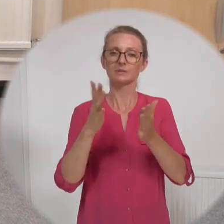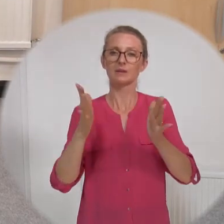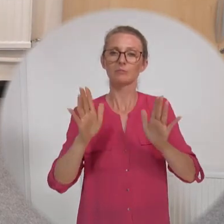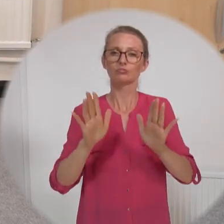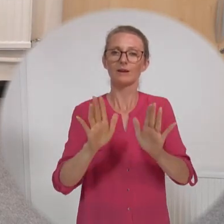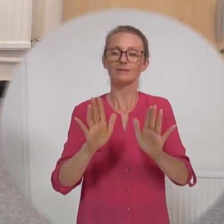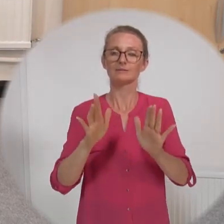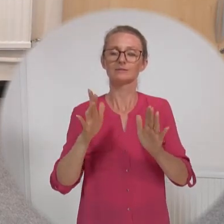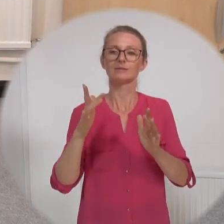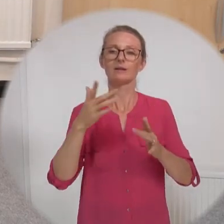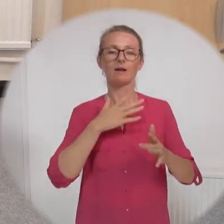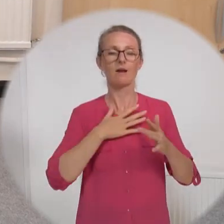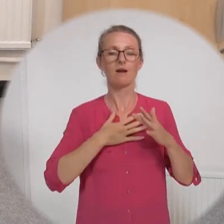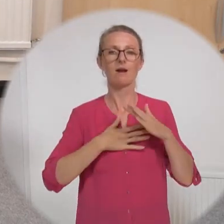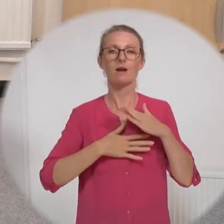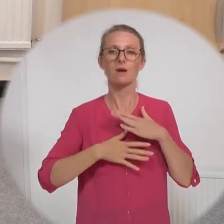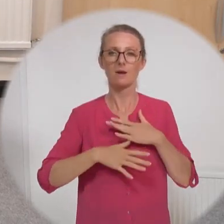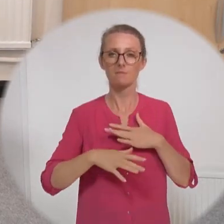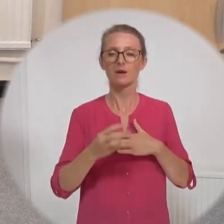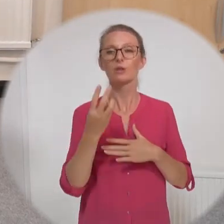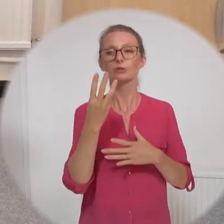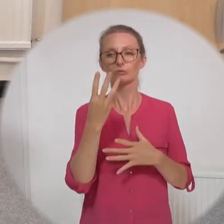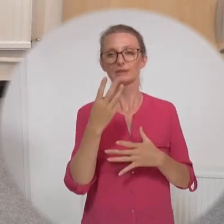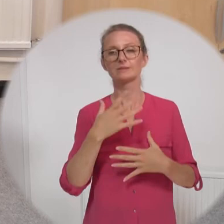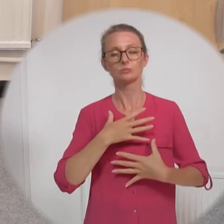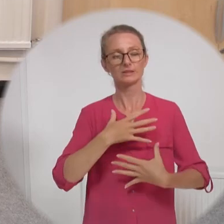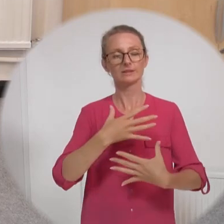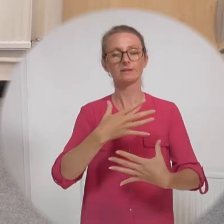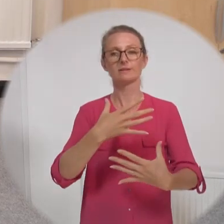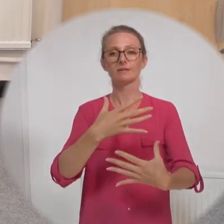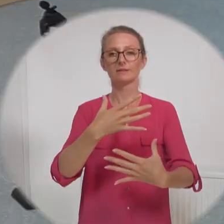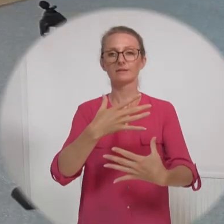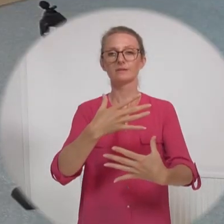hands round, and we just do 3 of those. You just breathe in,